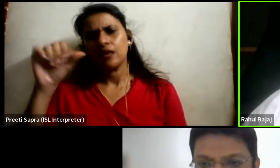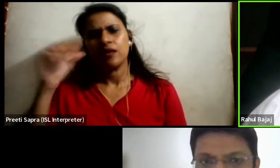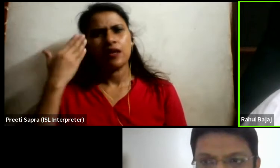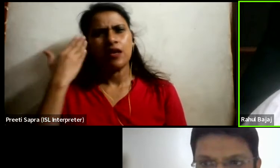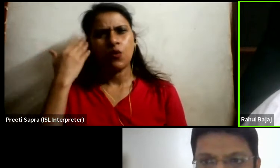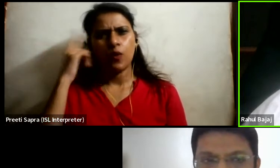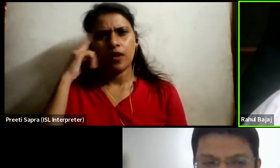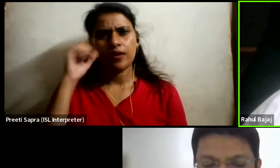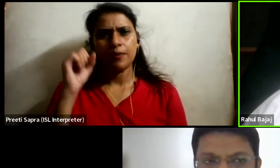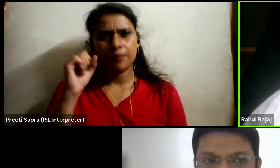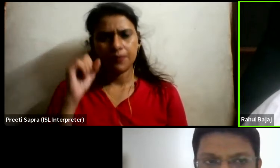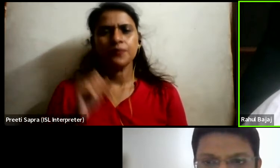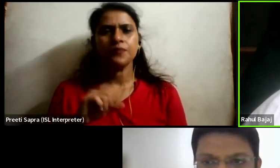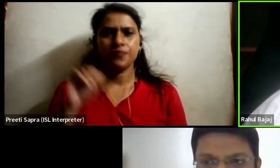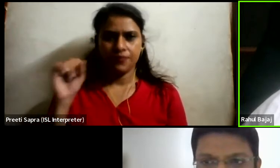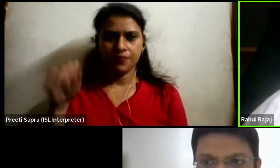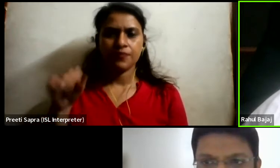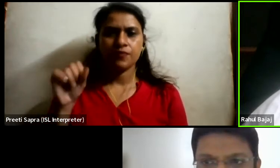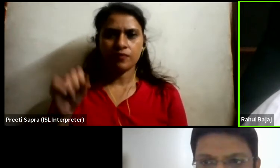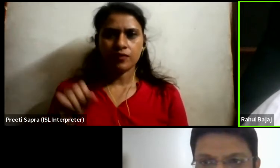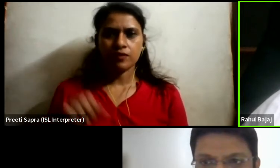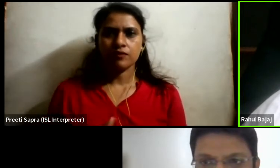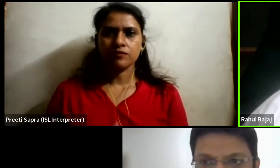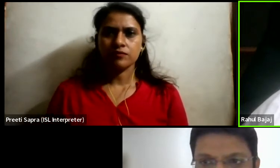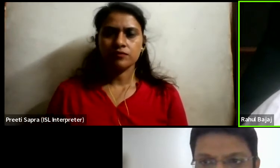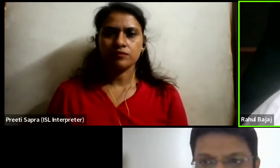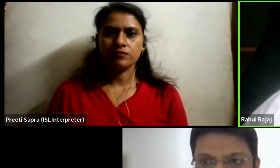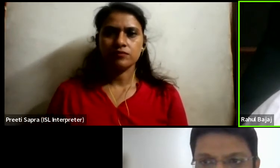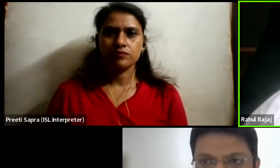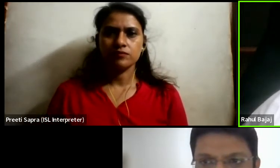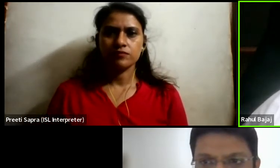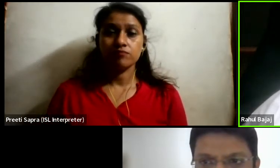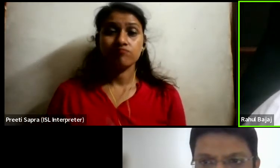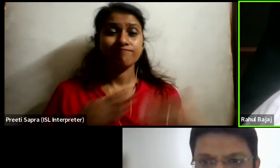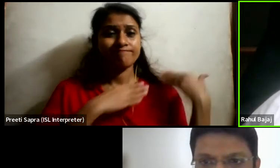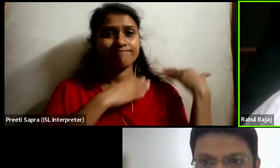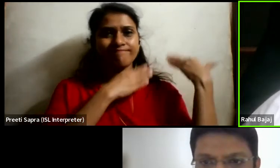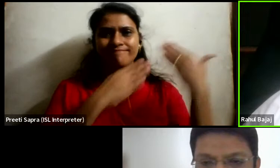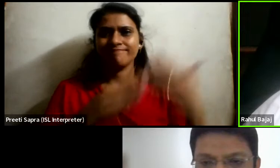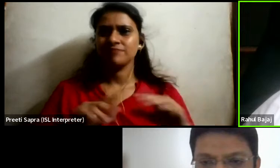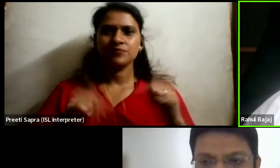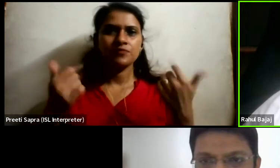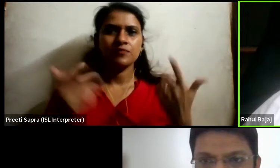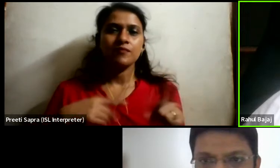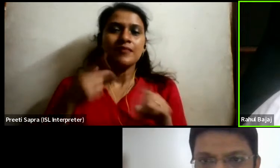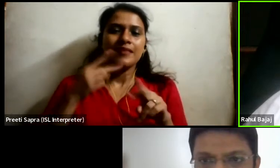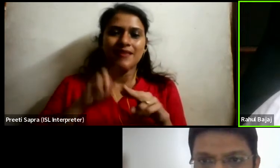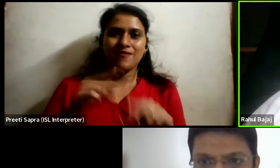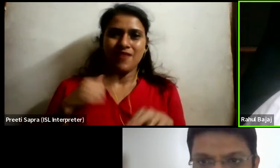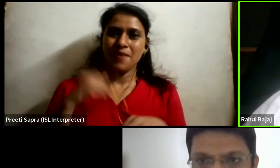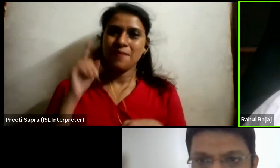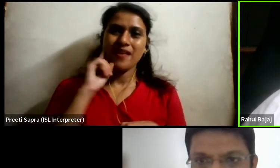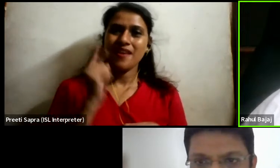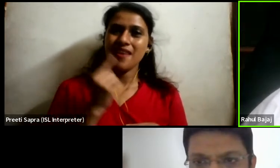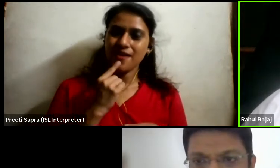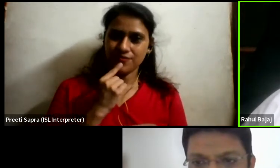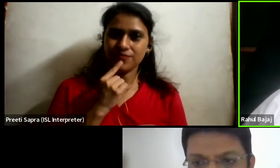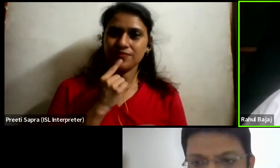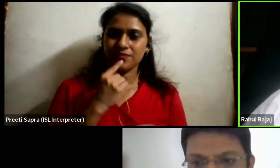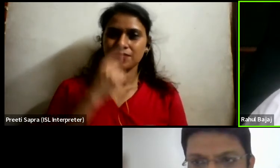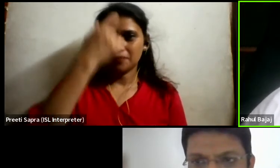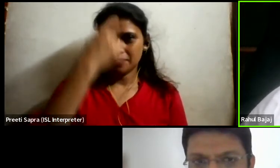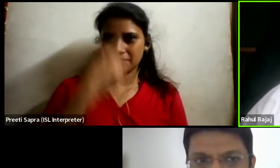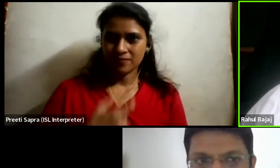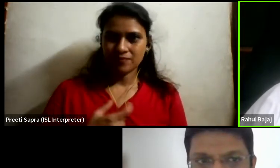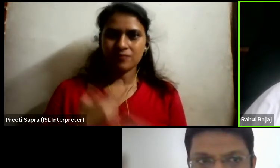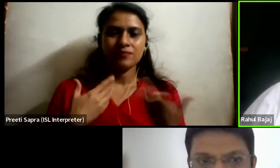it, and yet Right. they have not been notified or promulgated yet. So today, if I am a hearing impaired user, I can't go to